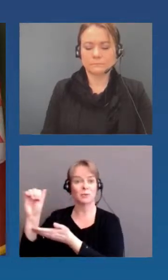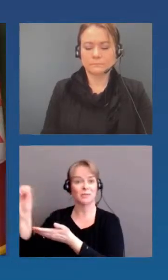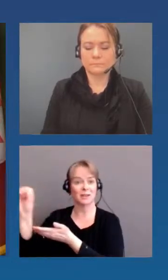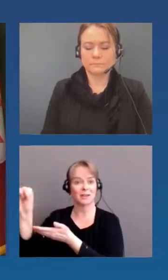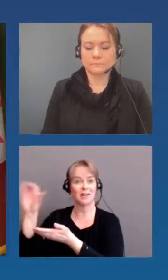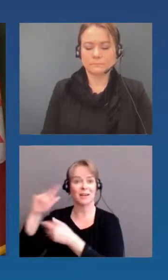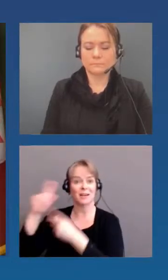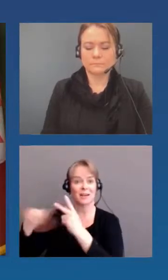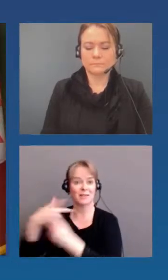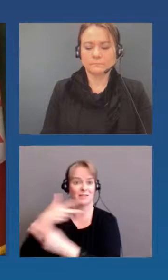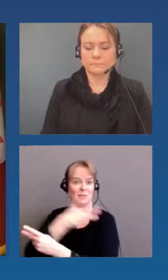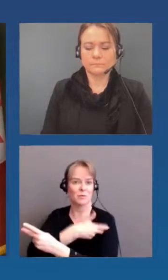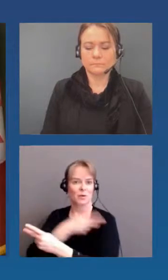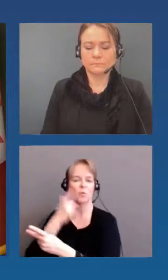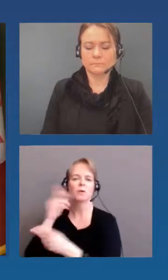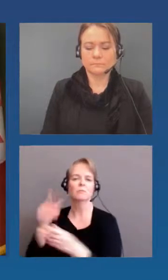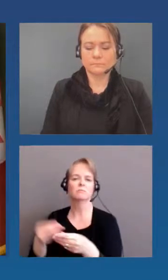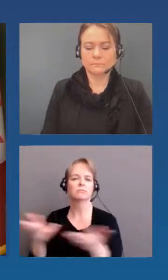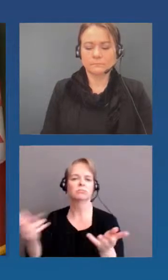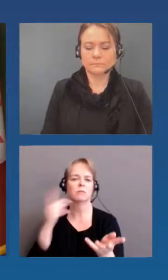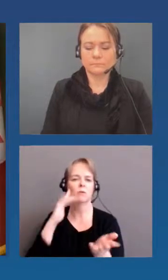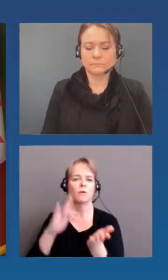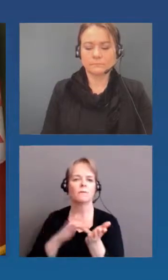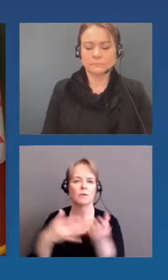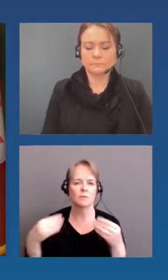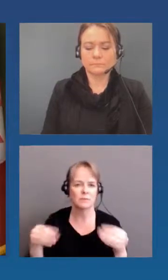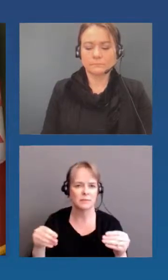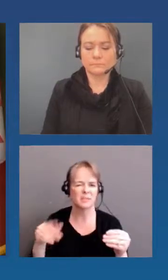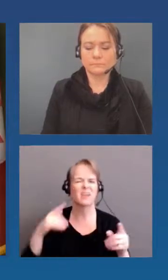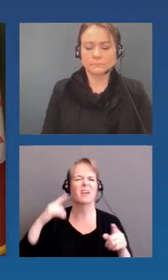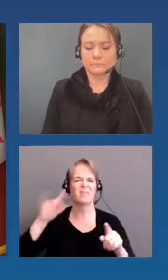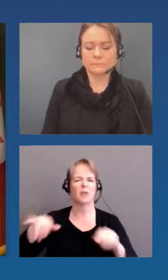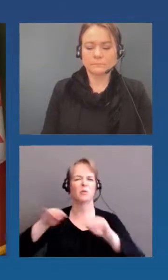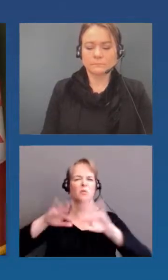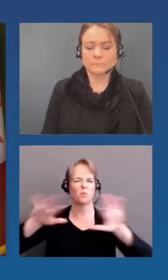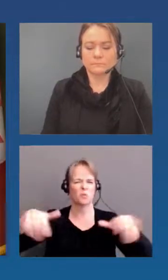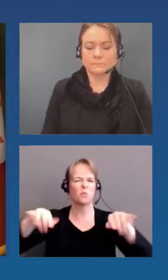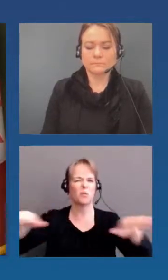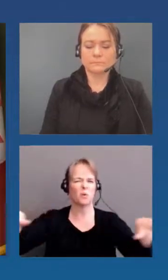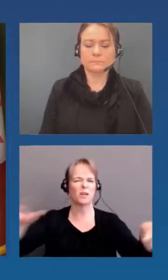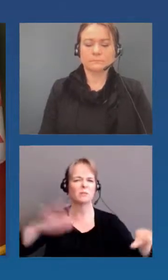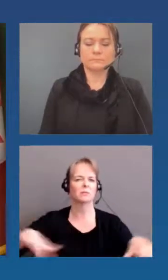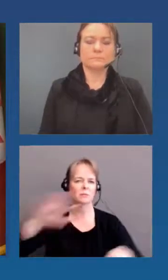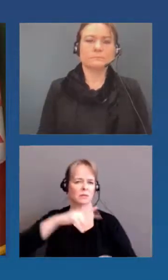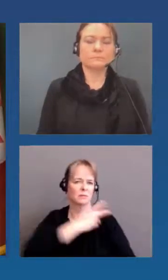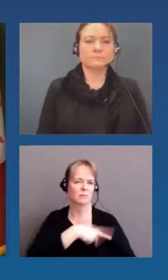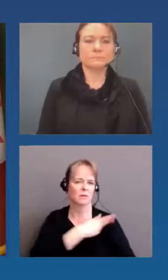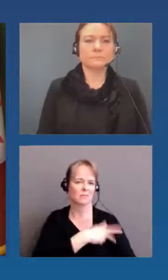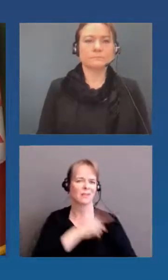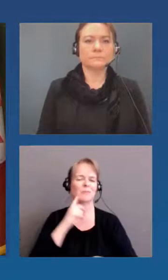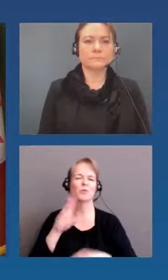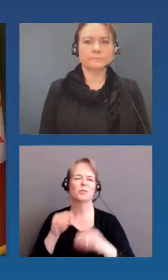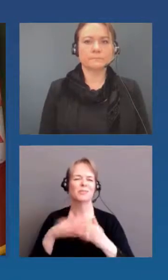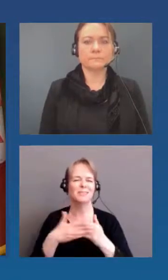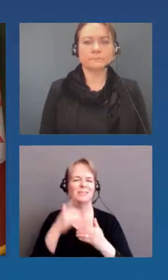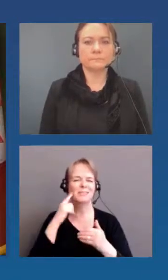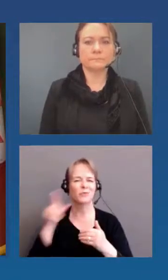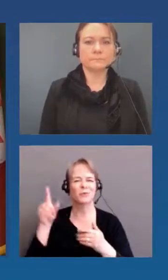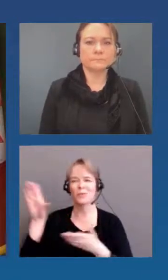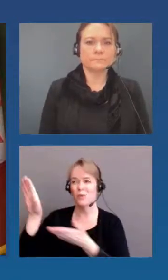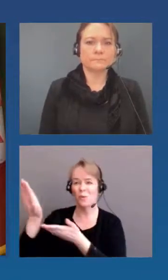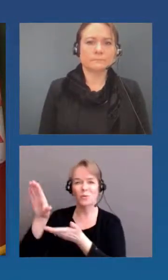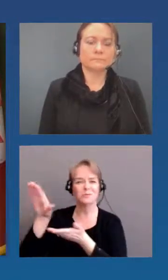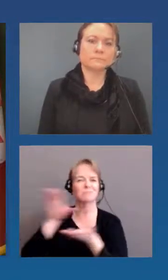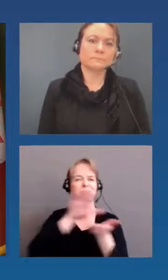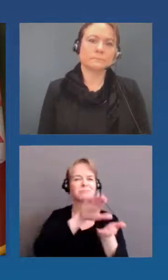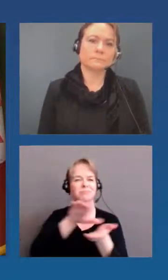pharmacies, and then I suspect as they continue rolling out pharmacies across the province, it'll be going there because it's much easier to maintain and easier